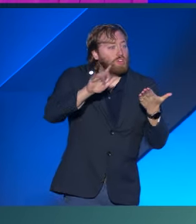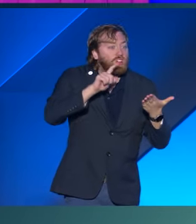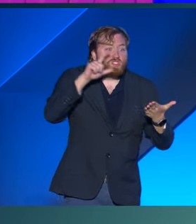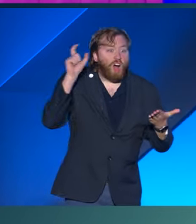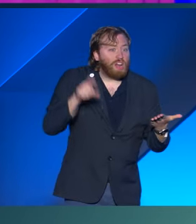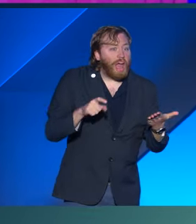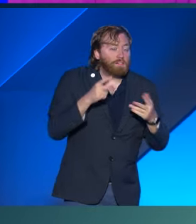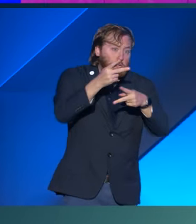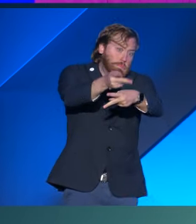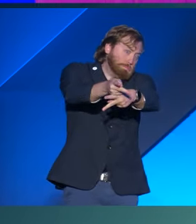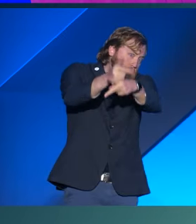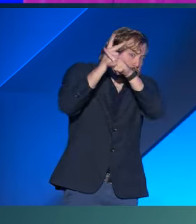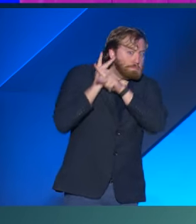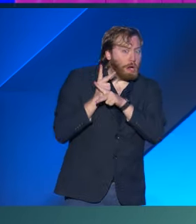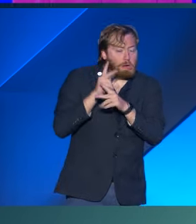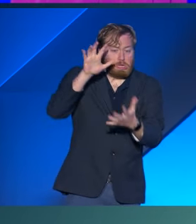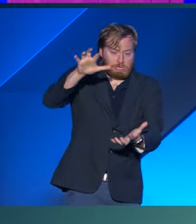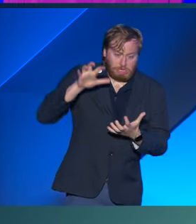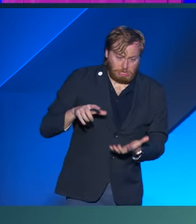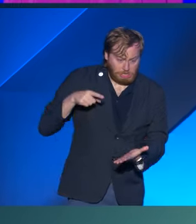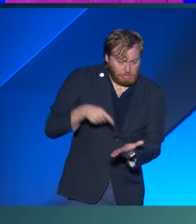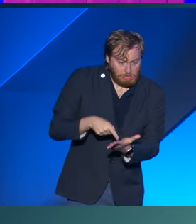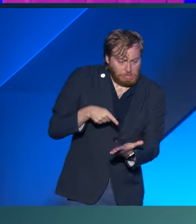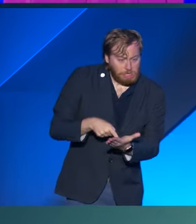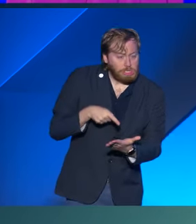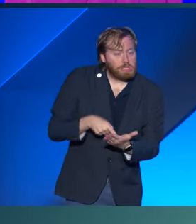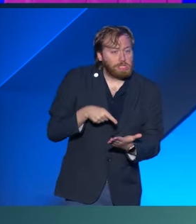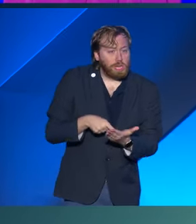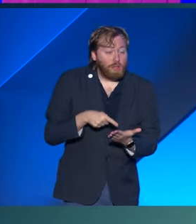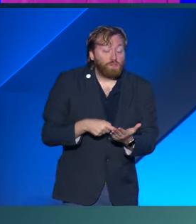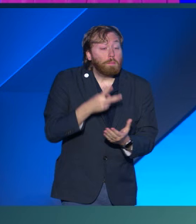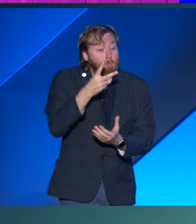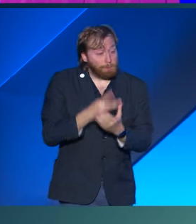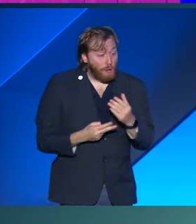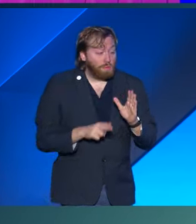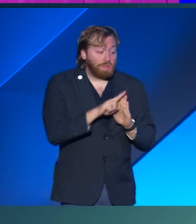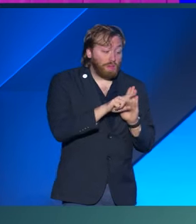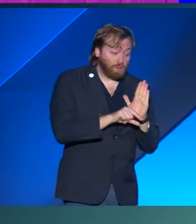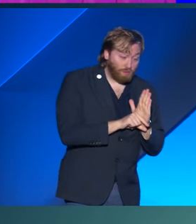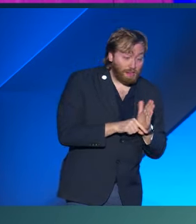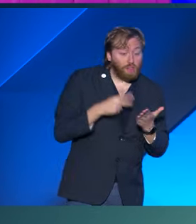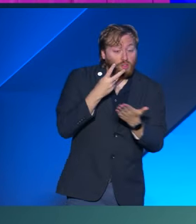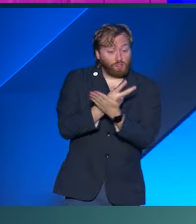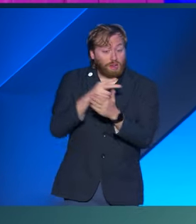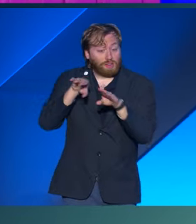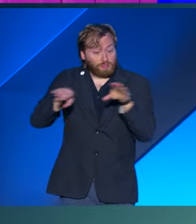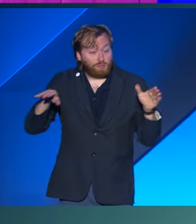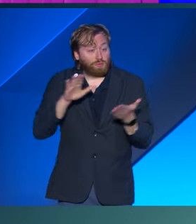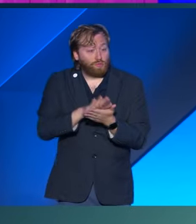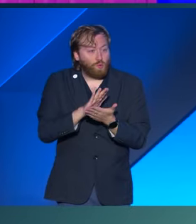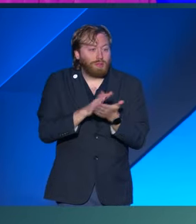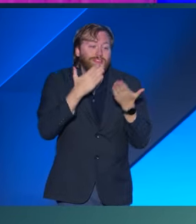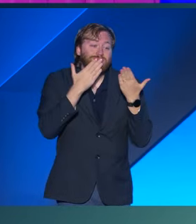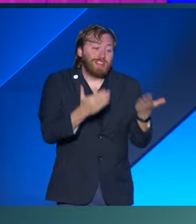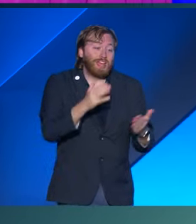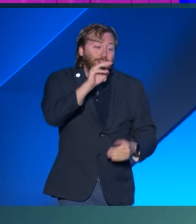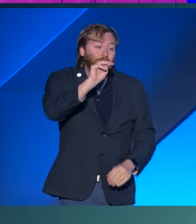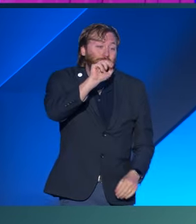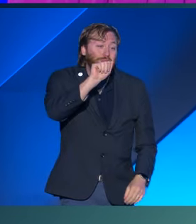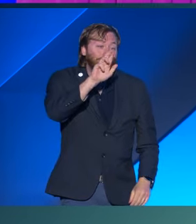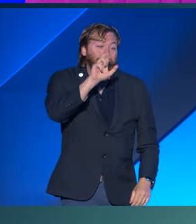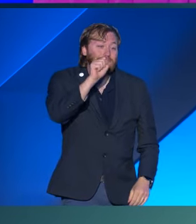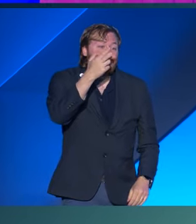debt. That's undergrad and grad school. Thank you, Marsha. Hopefully she's